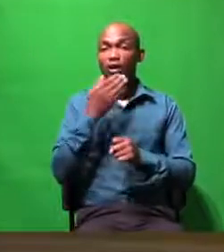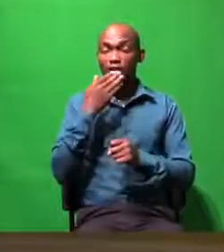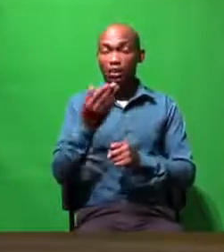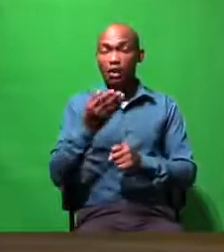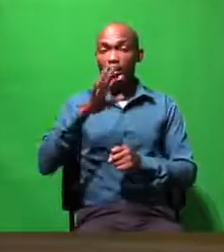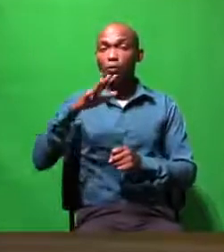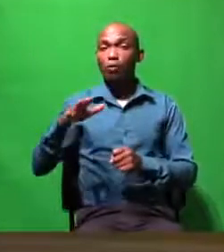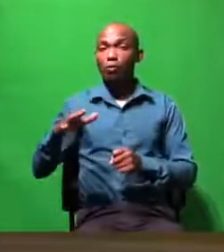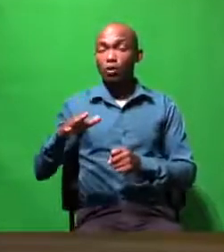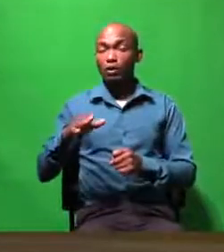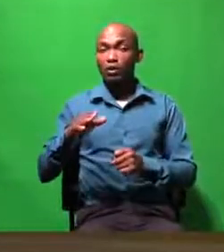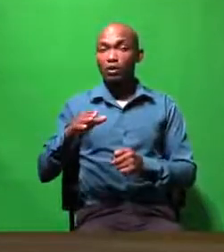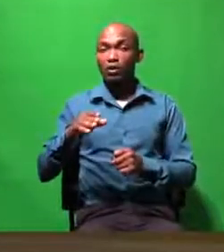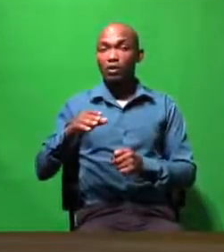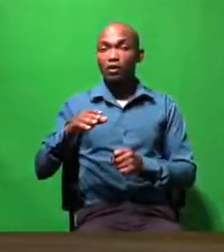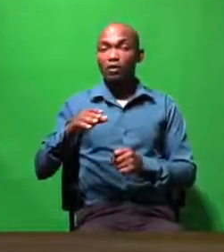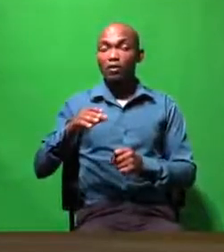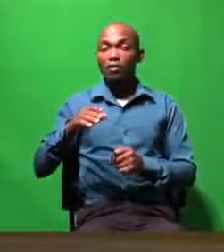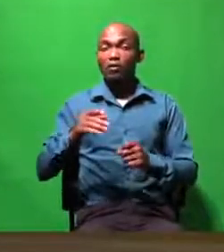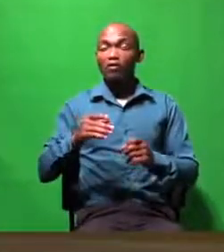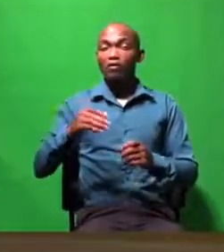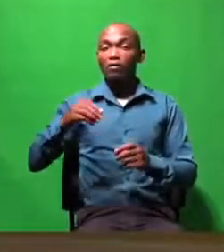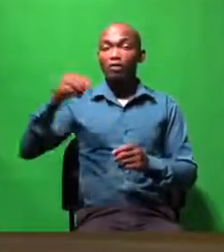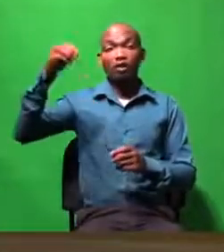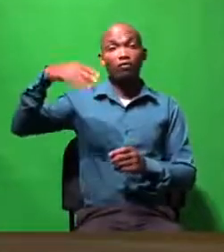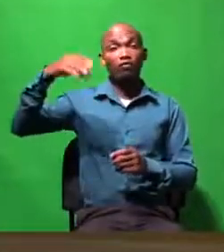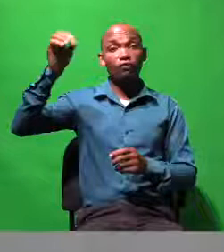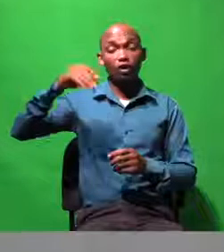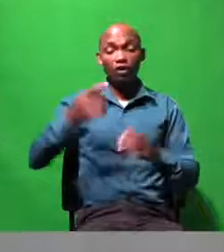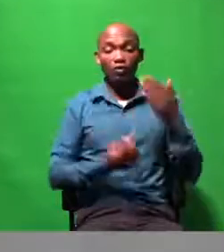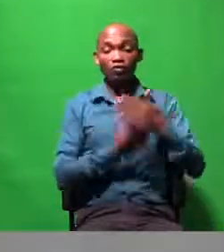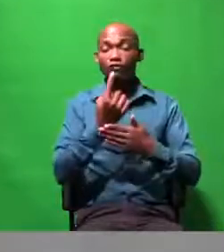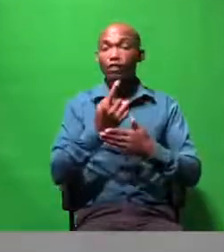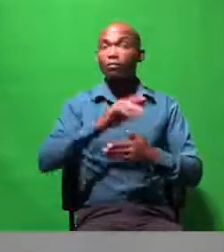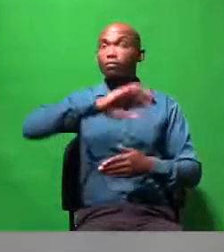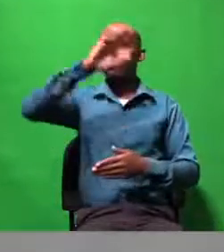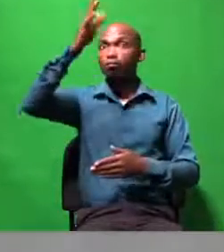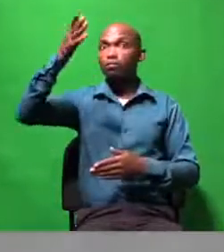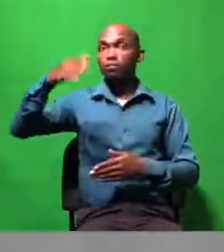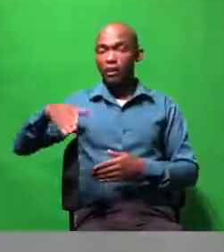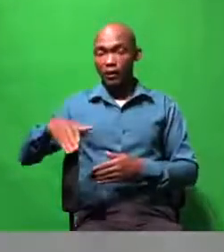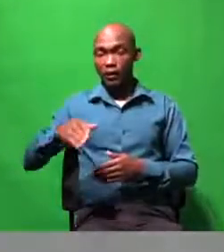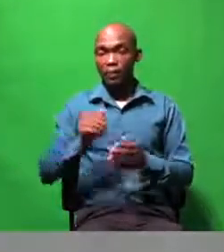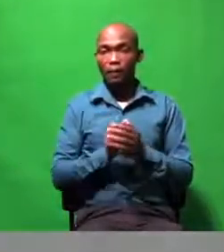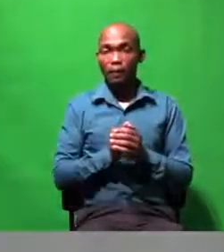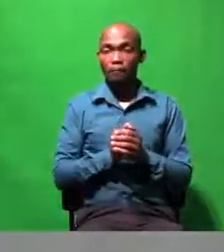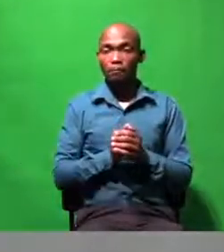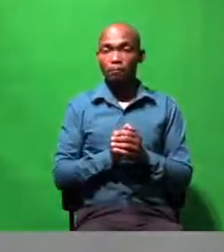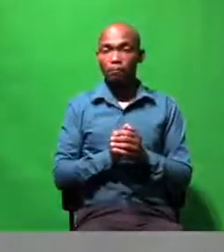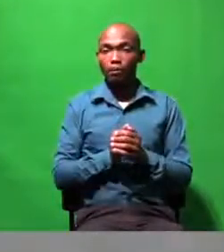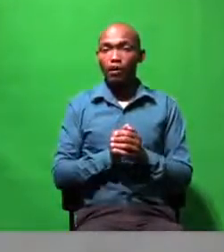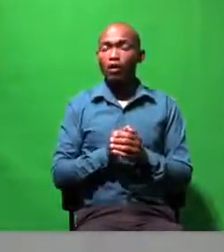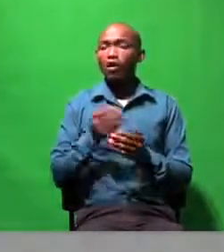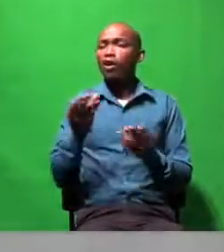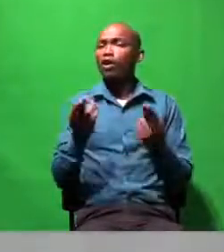is a water beginning from the mountainous area. And the melting of snow, this we can say, when is the